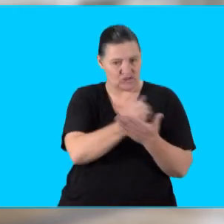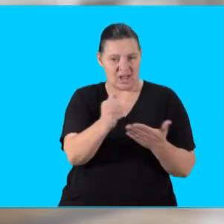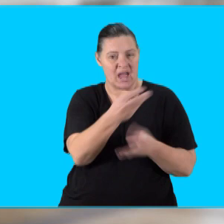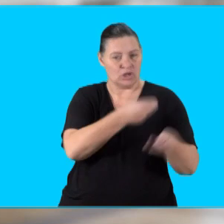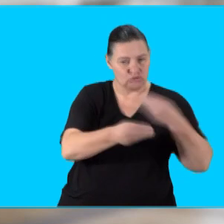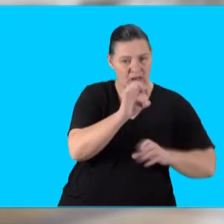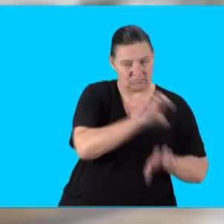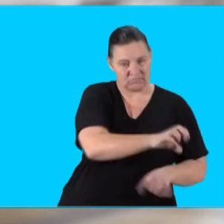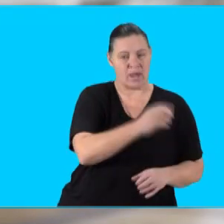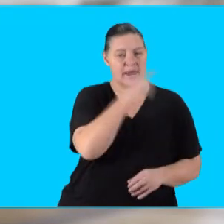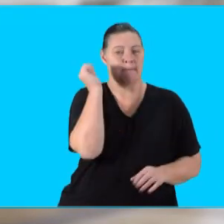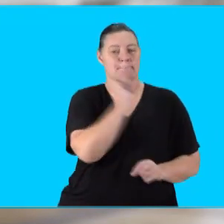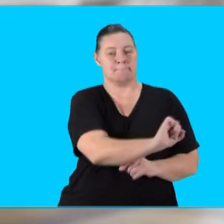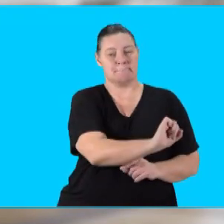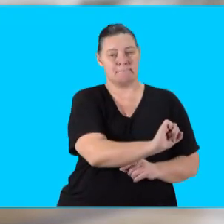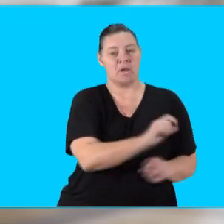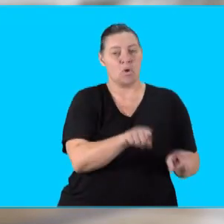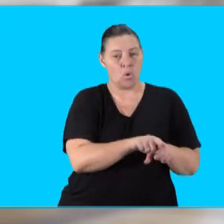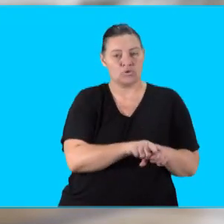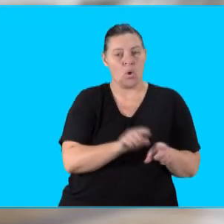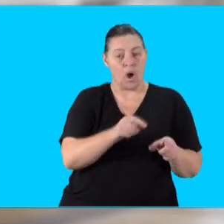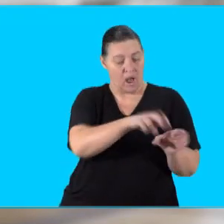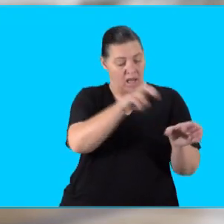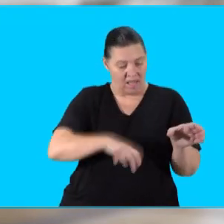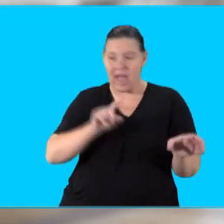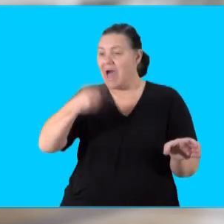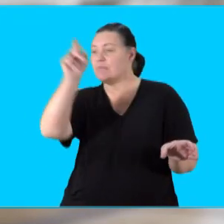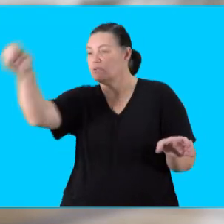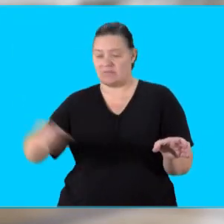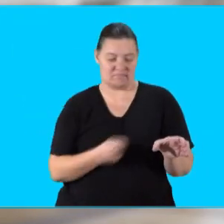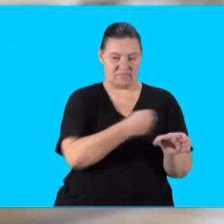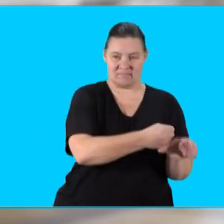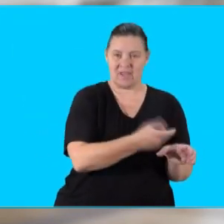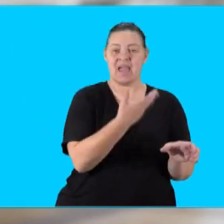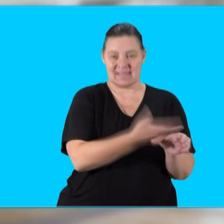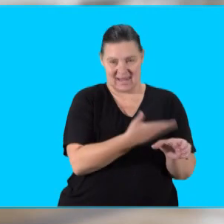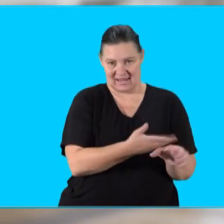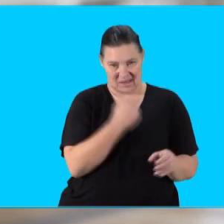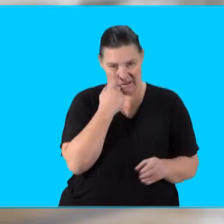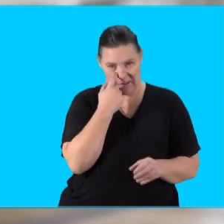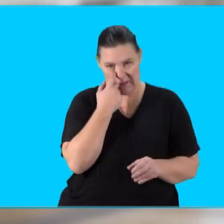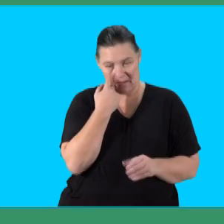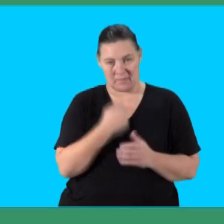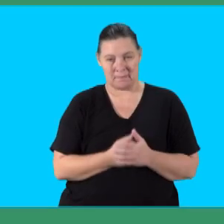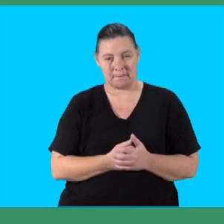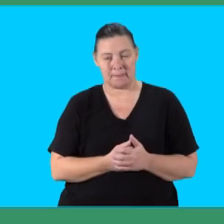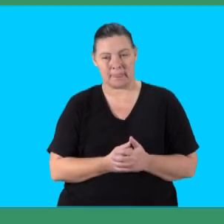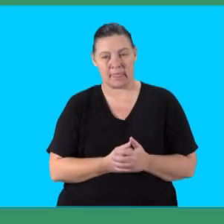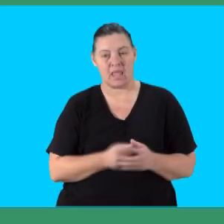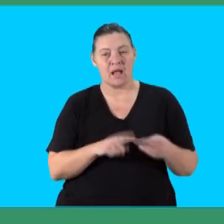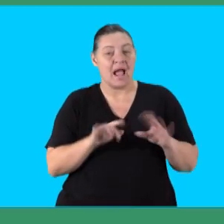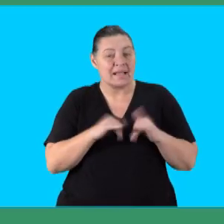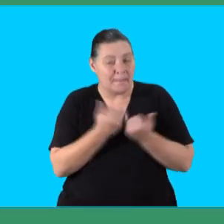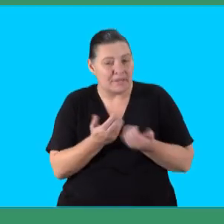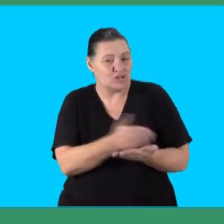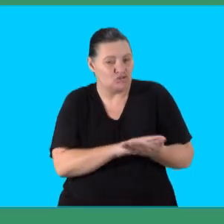its own name, and we can even find other shareholders to continue raising capital as a company. Company shares